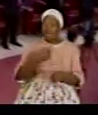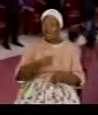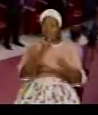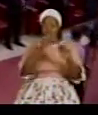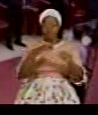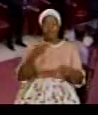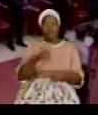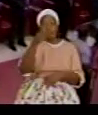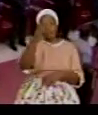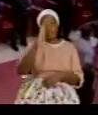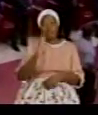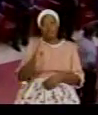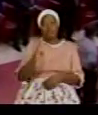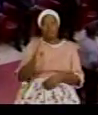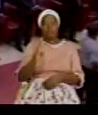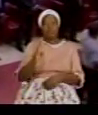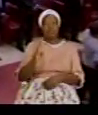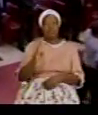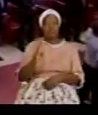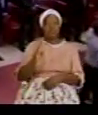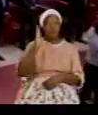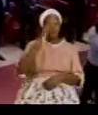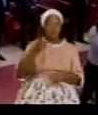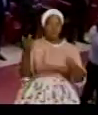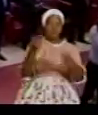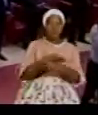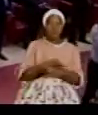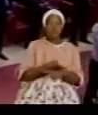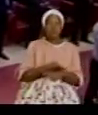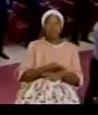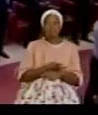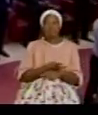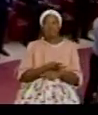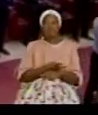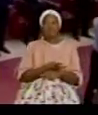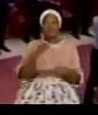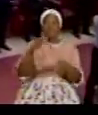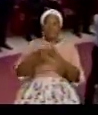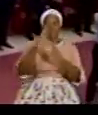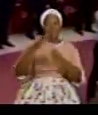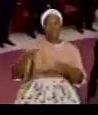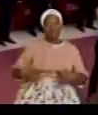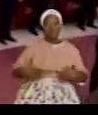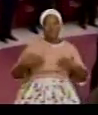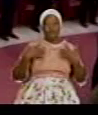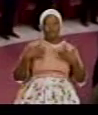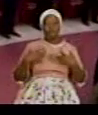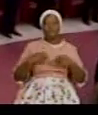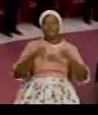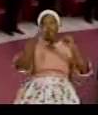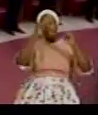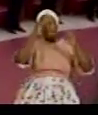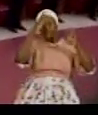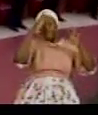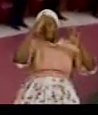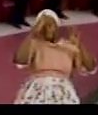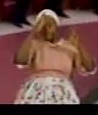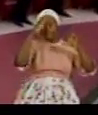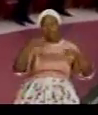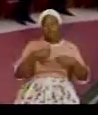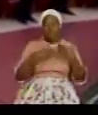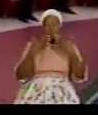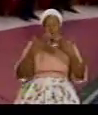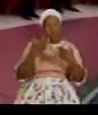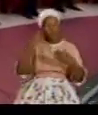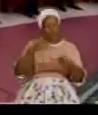of God will multiply in your life. Father, we thank you